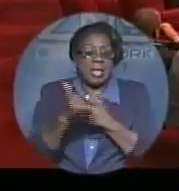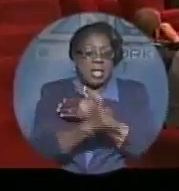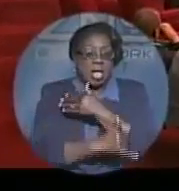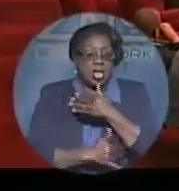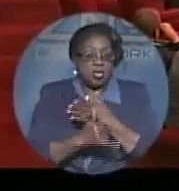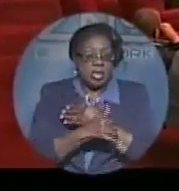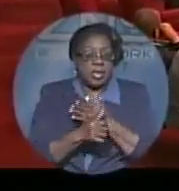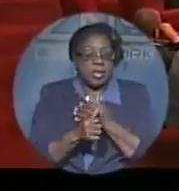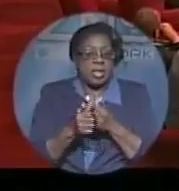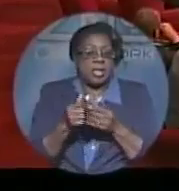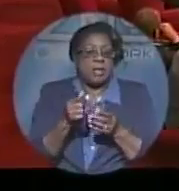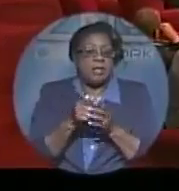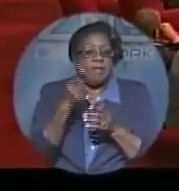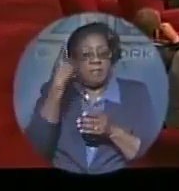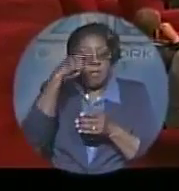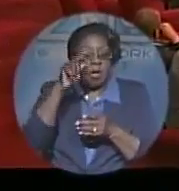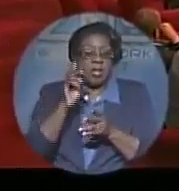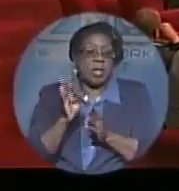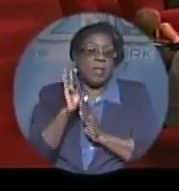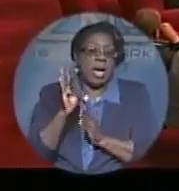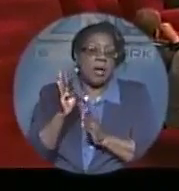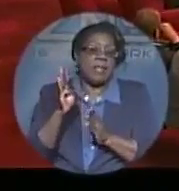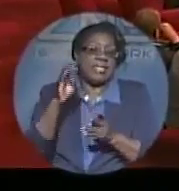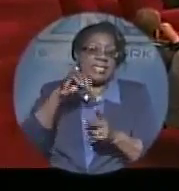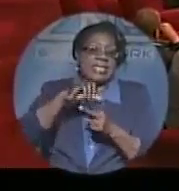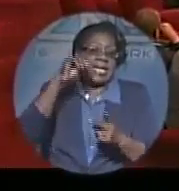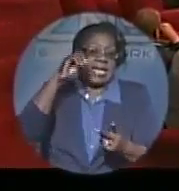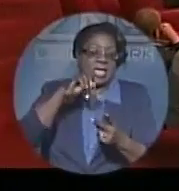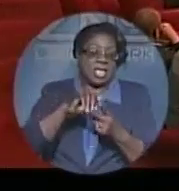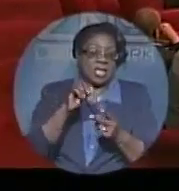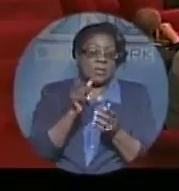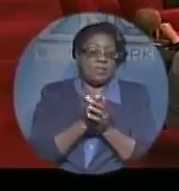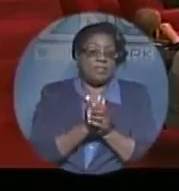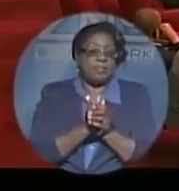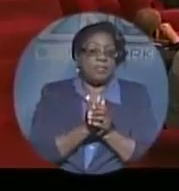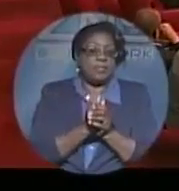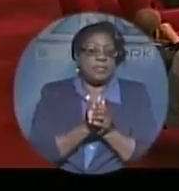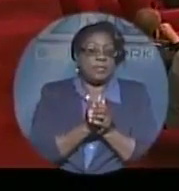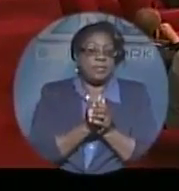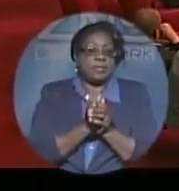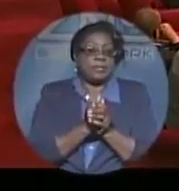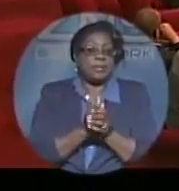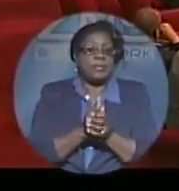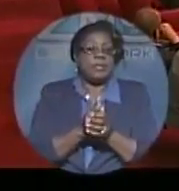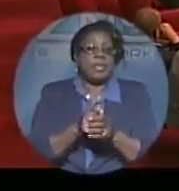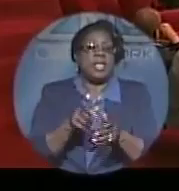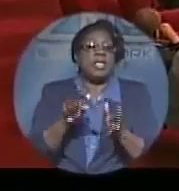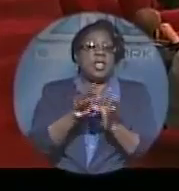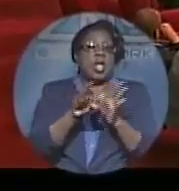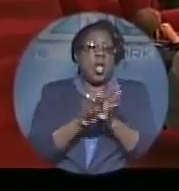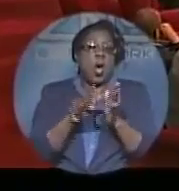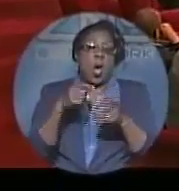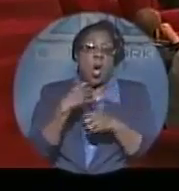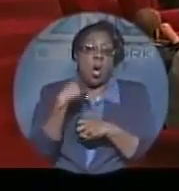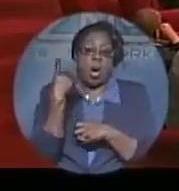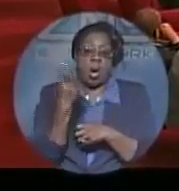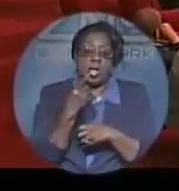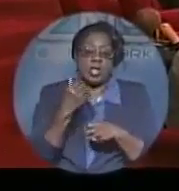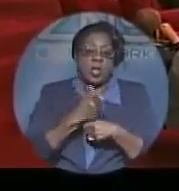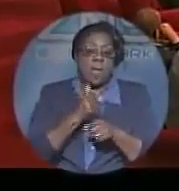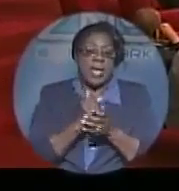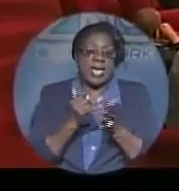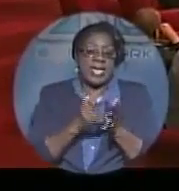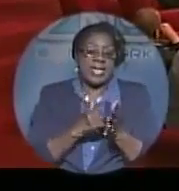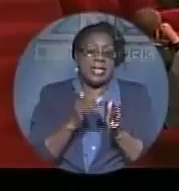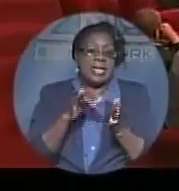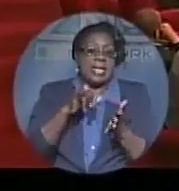voting, defines foreign missions, and allows independent observers to analyze our process. Senator Dr. Dwayne Sands noted that